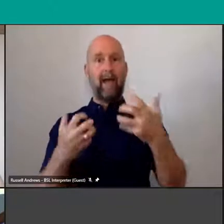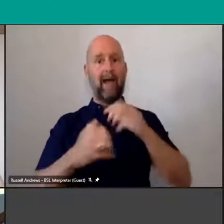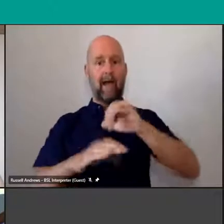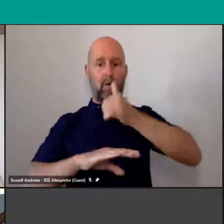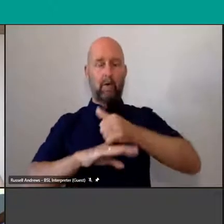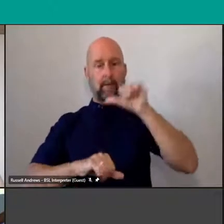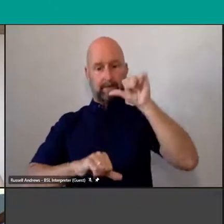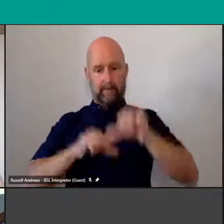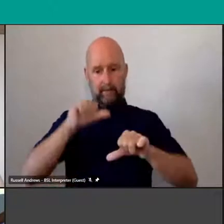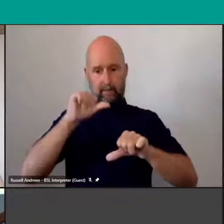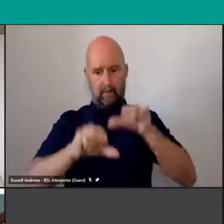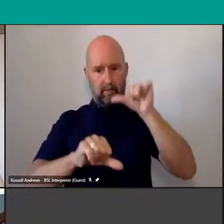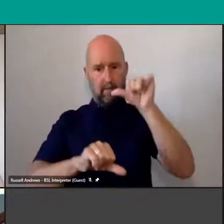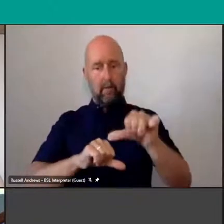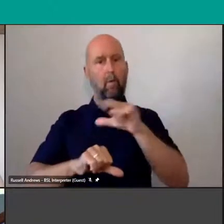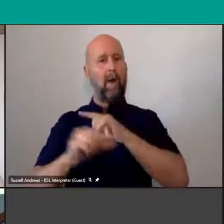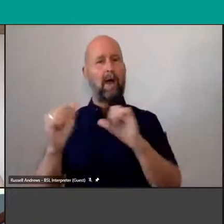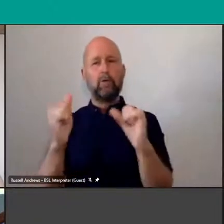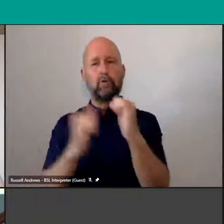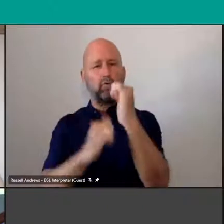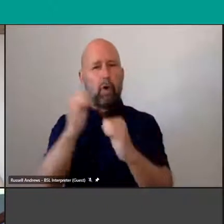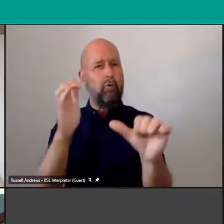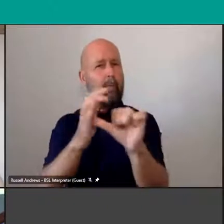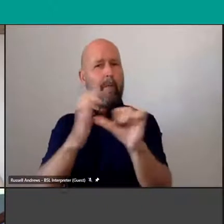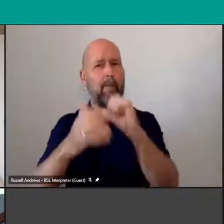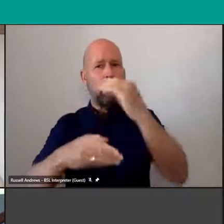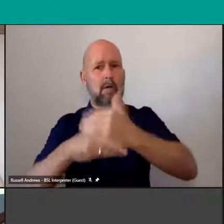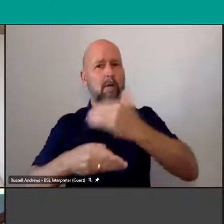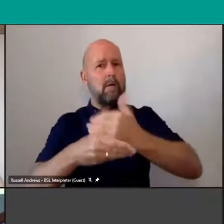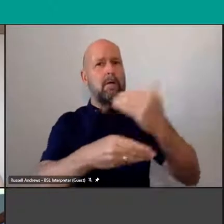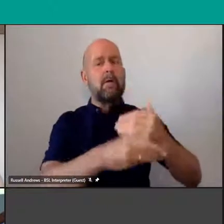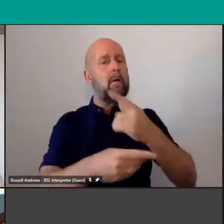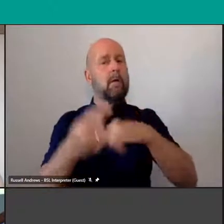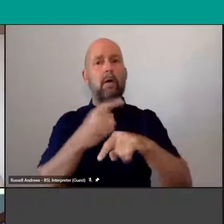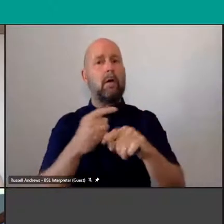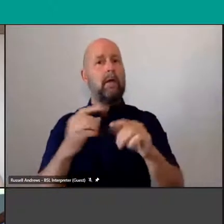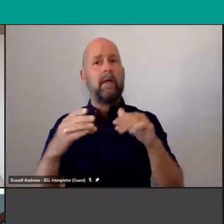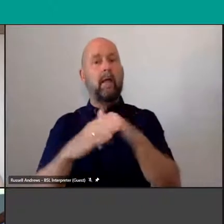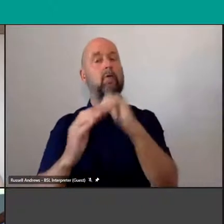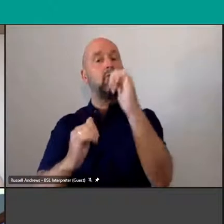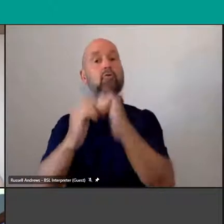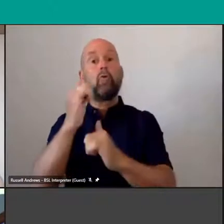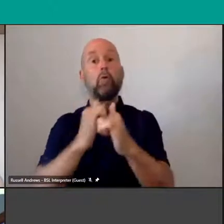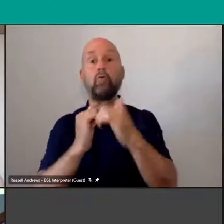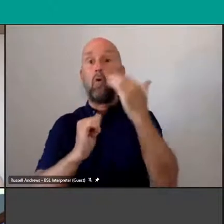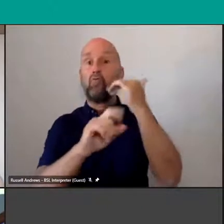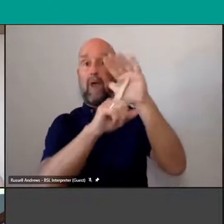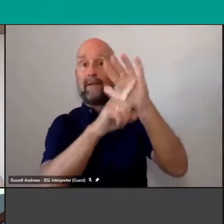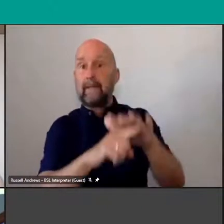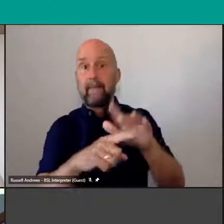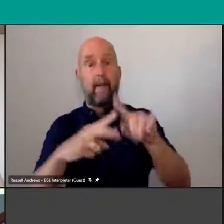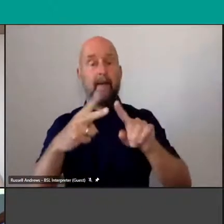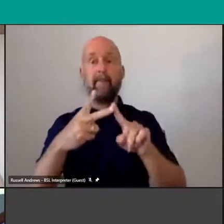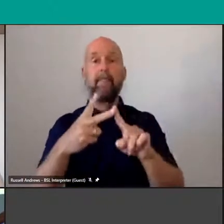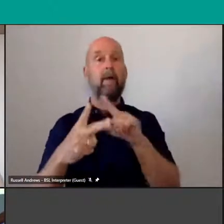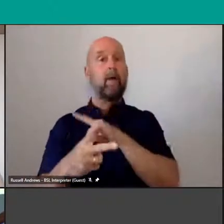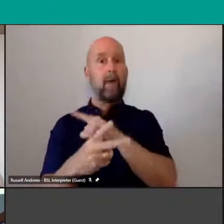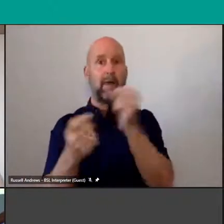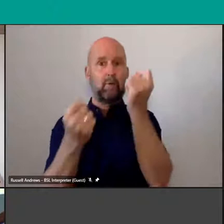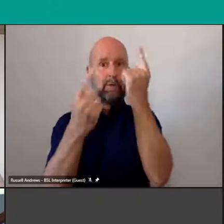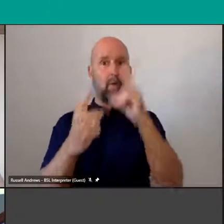systemic and structural root causes of those inequalities, including structural racism, seeking to understand the common